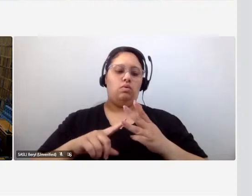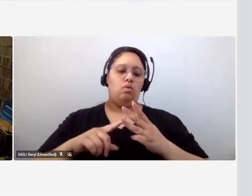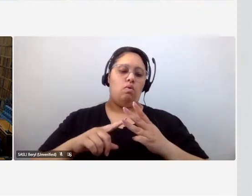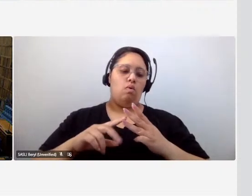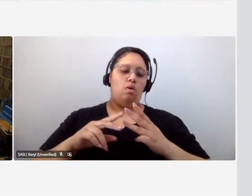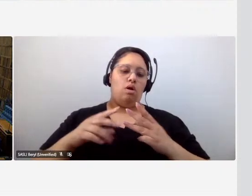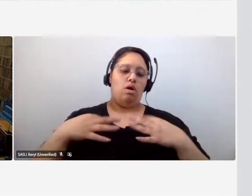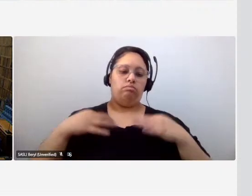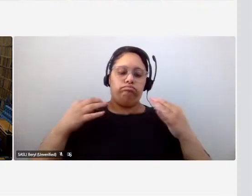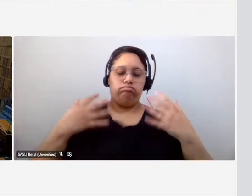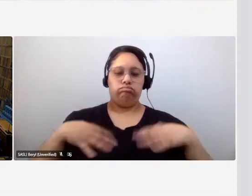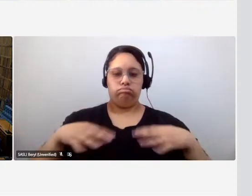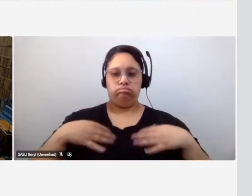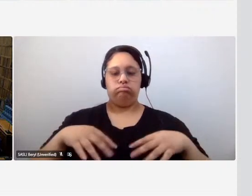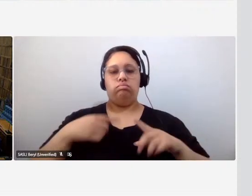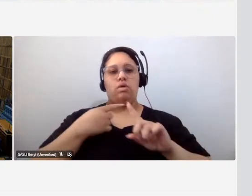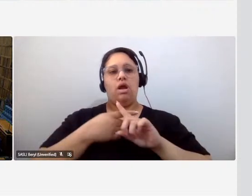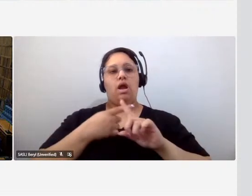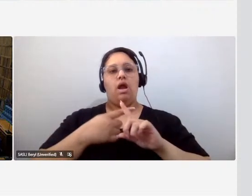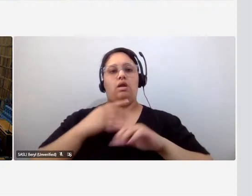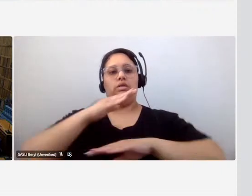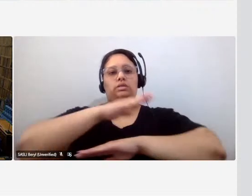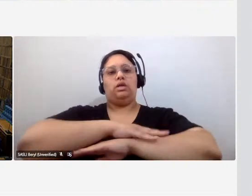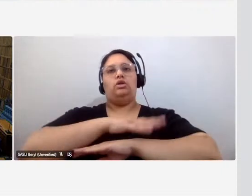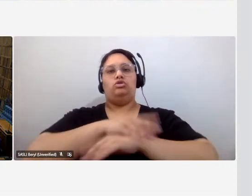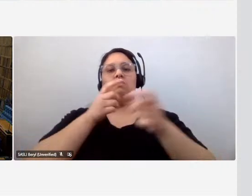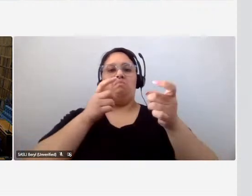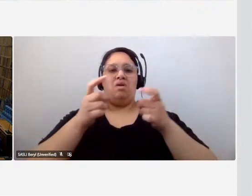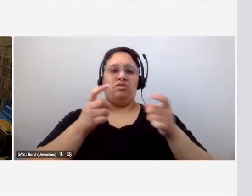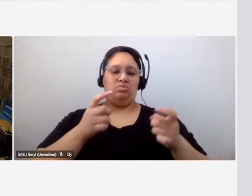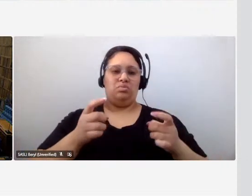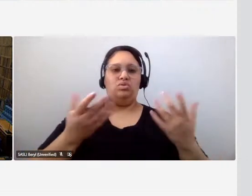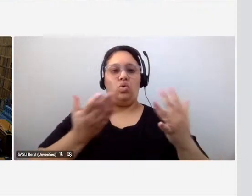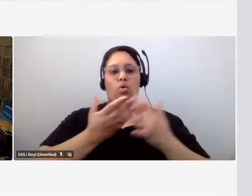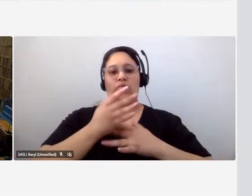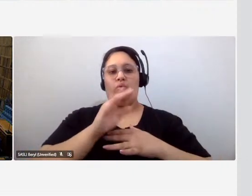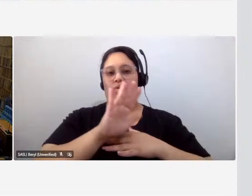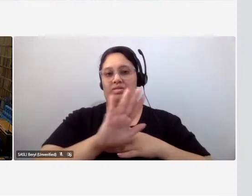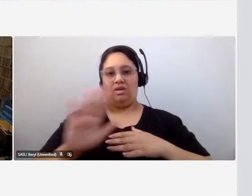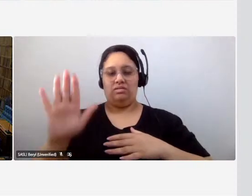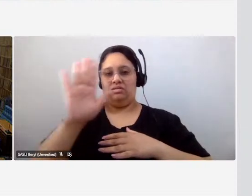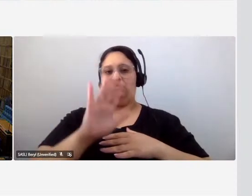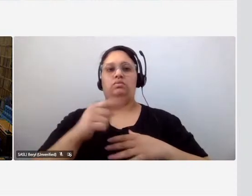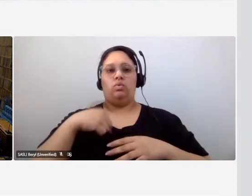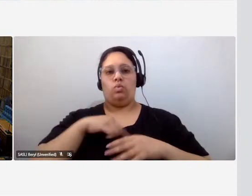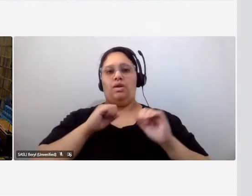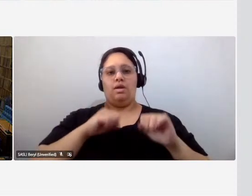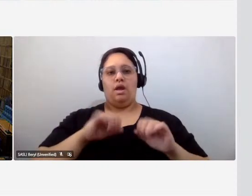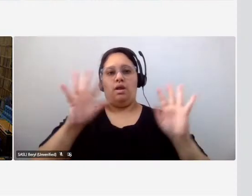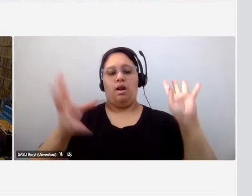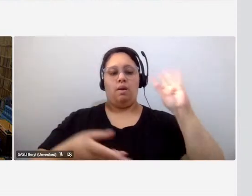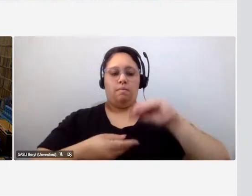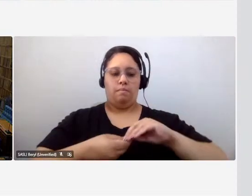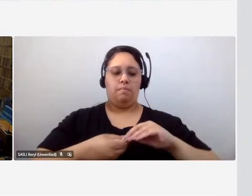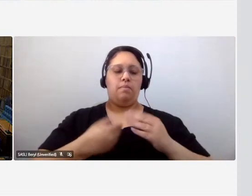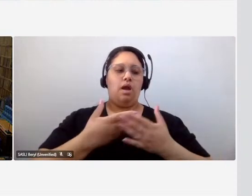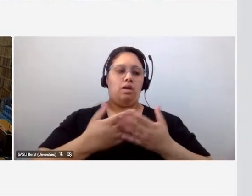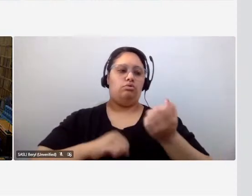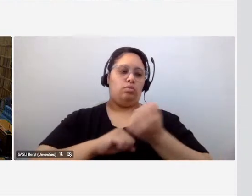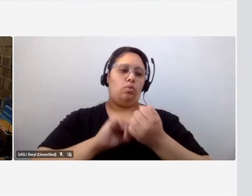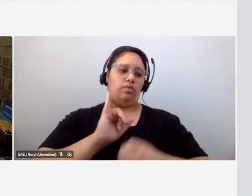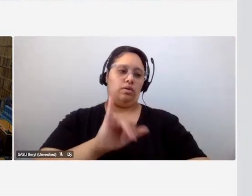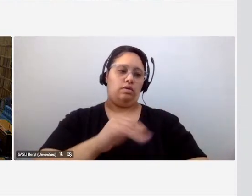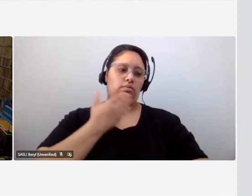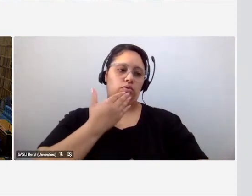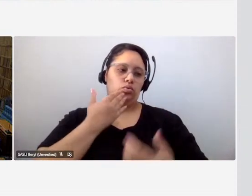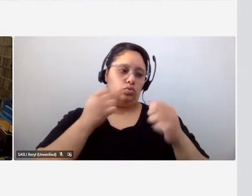wardrobe, as well as stage management and so forth. So through those, we can quantify, and we've supported that.